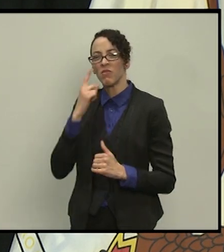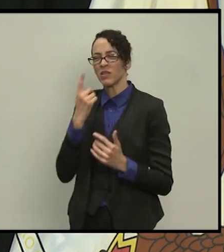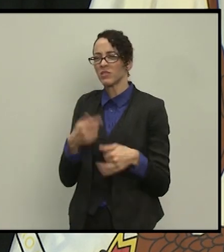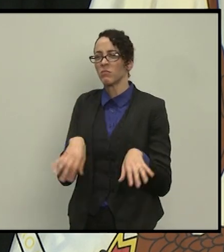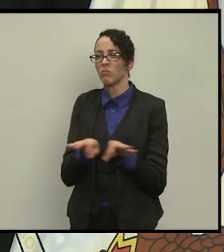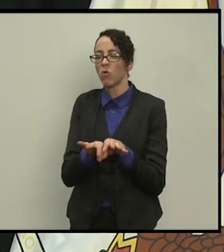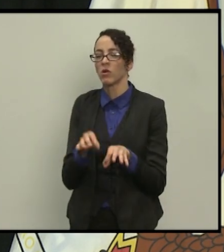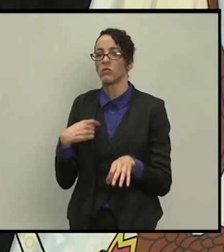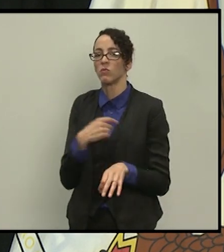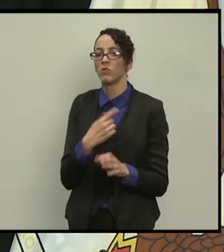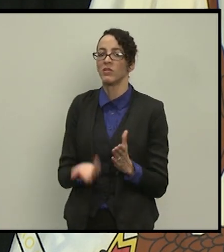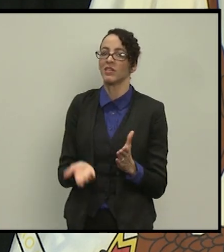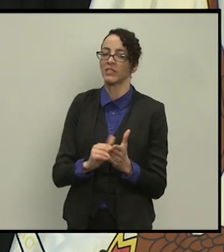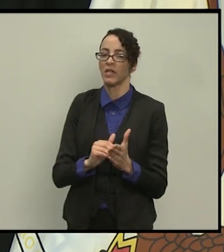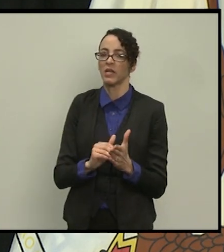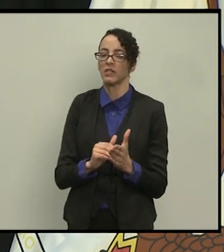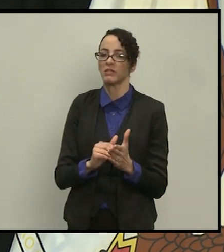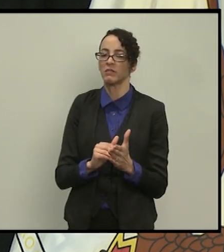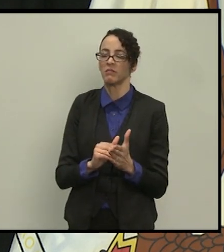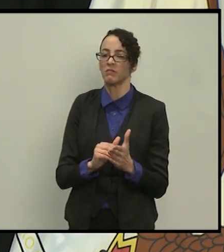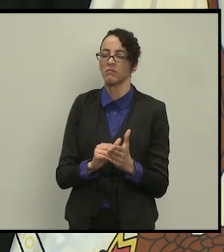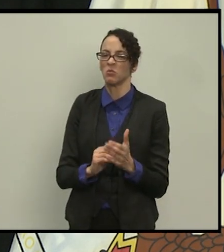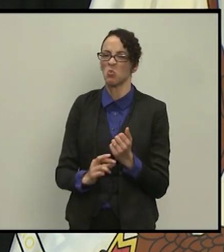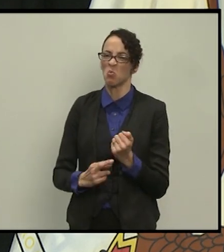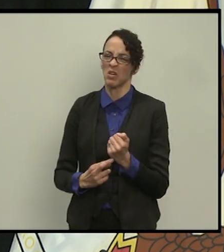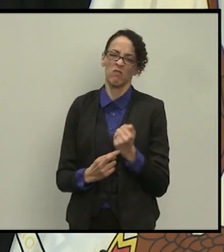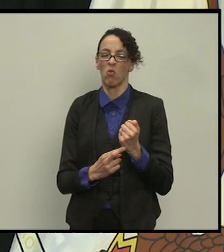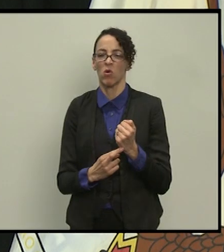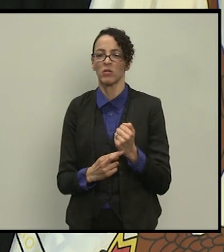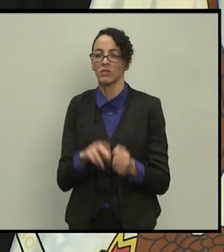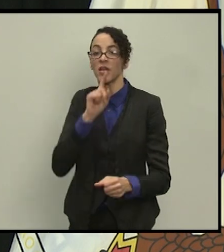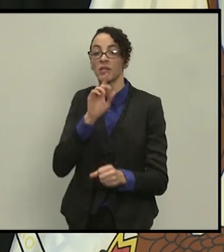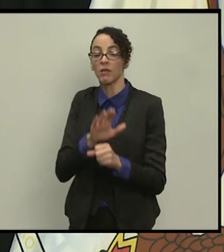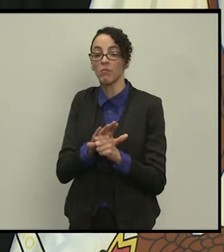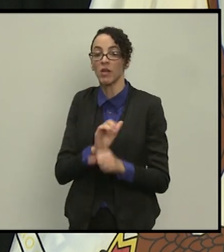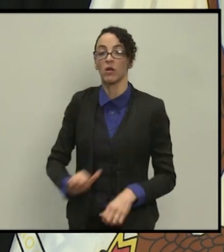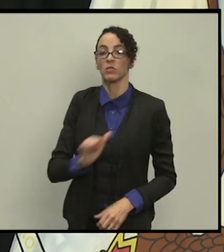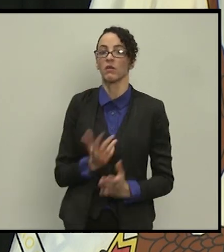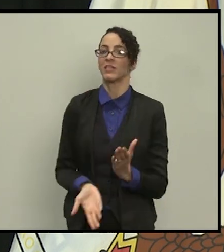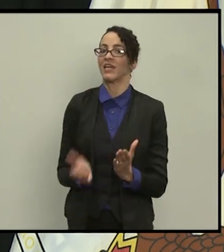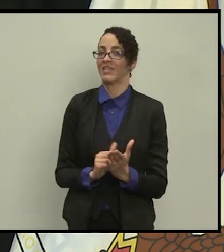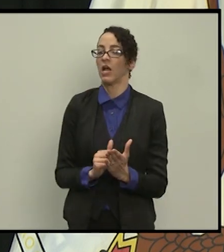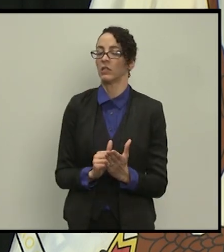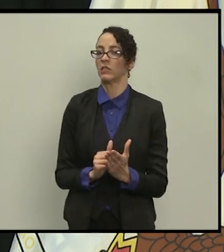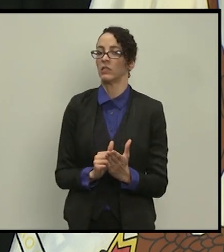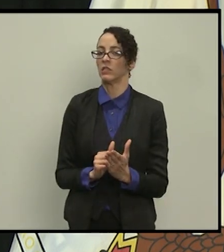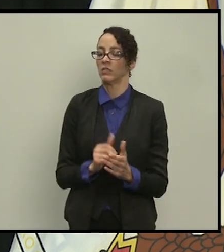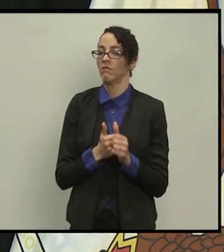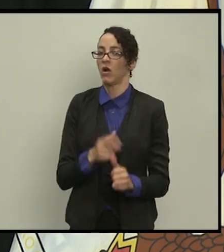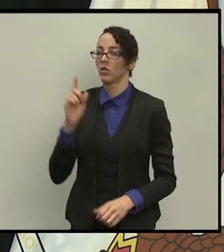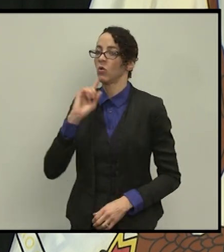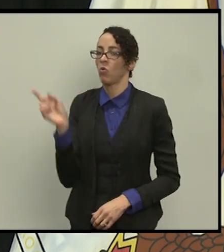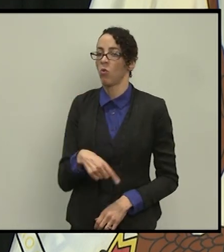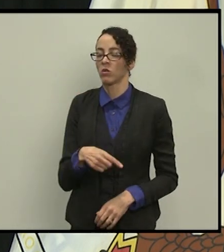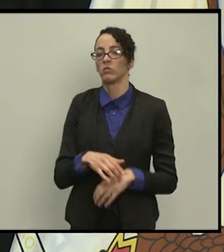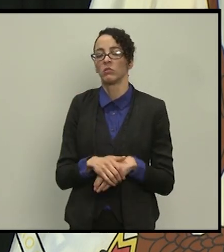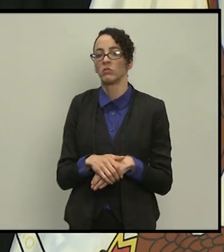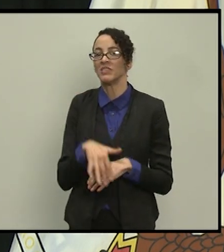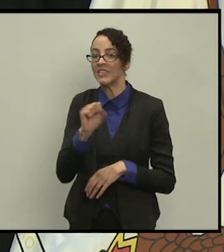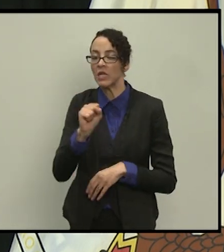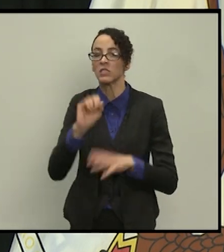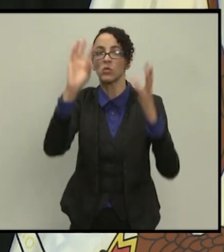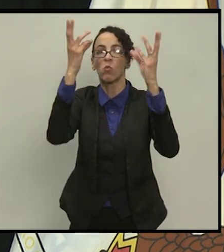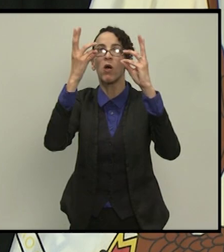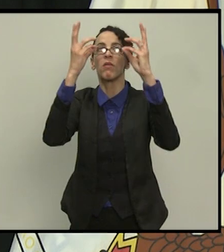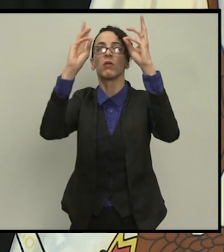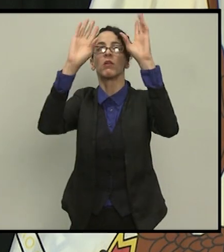and recommit ourselves to this, because as the weather gets better and as people, I will say, this is hard to do.